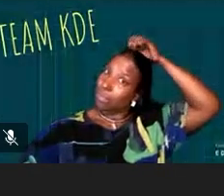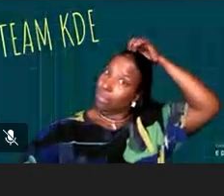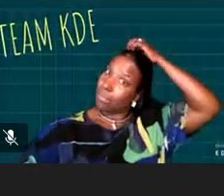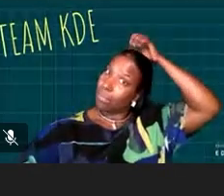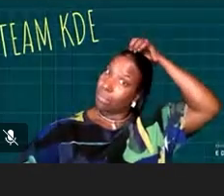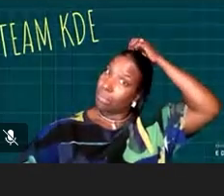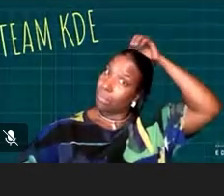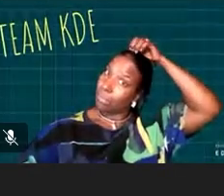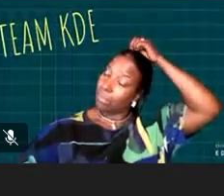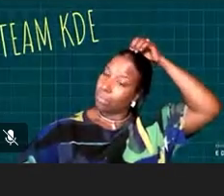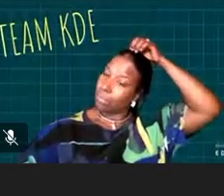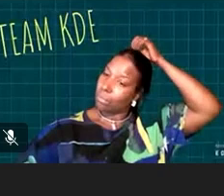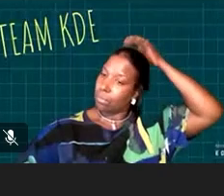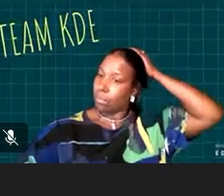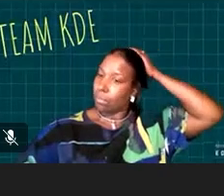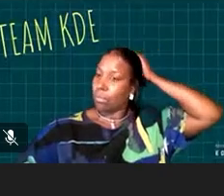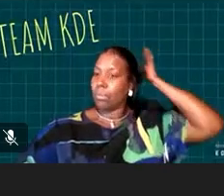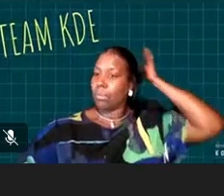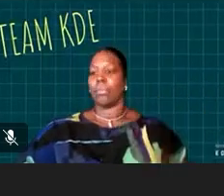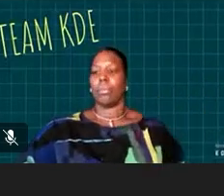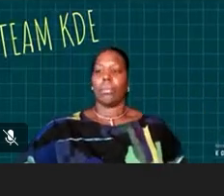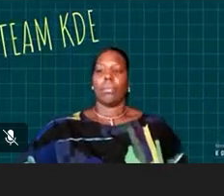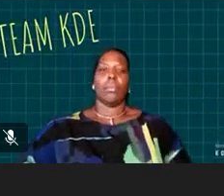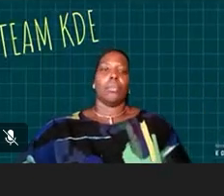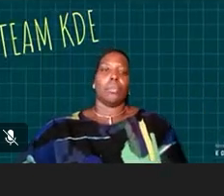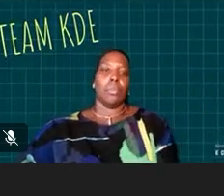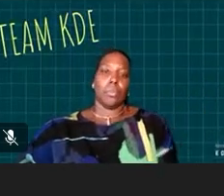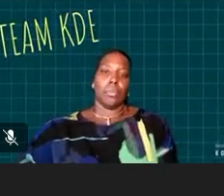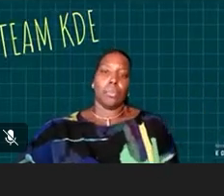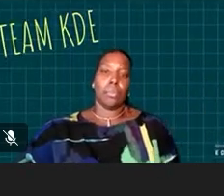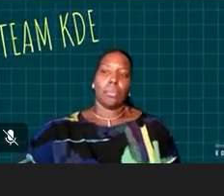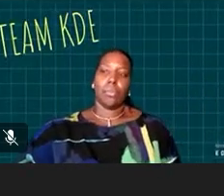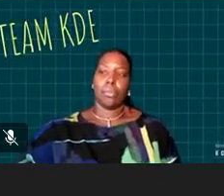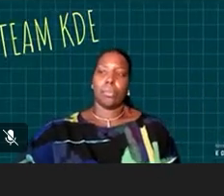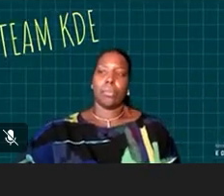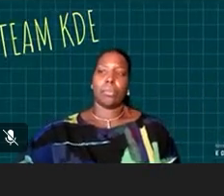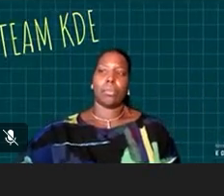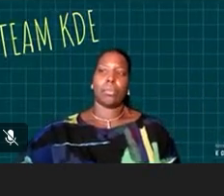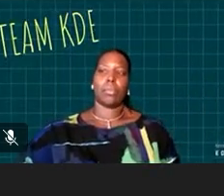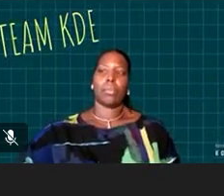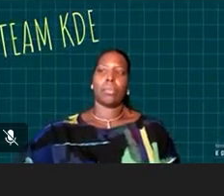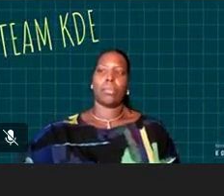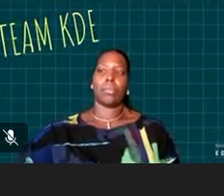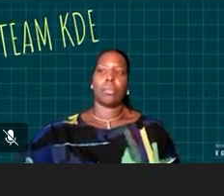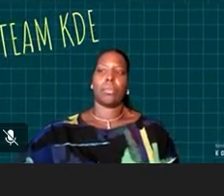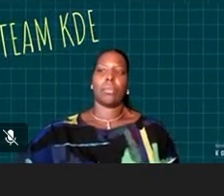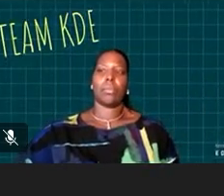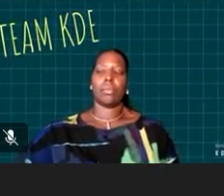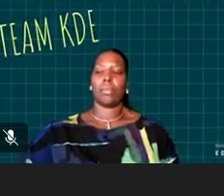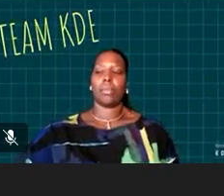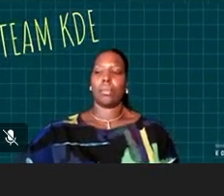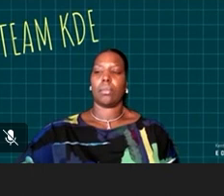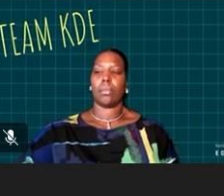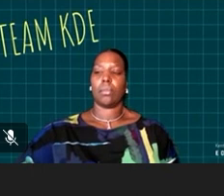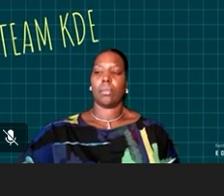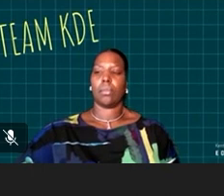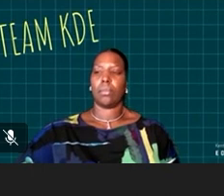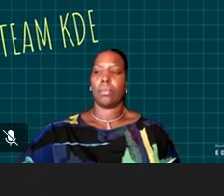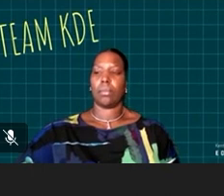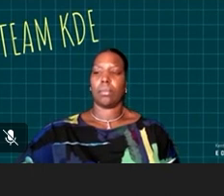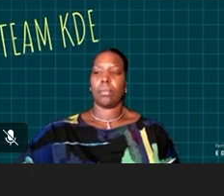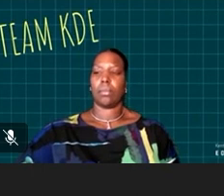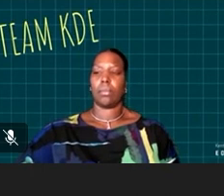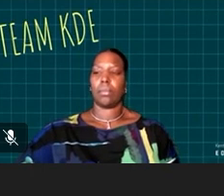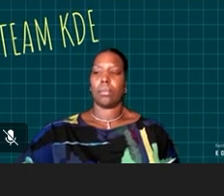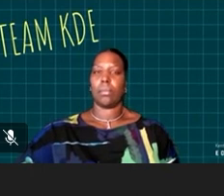costs are also factored into the overall cost of either annual or monthly that you're going to use